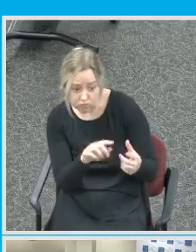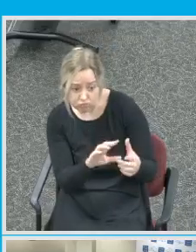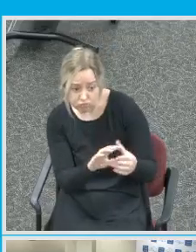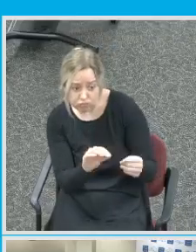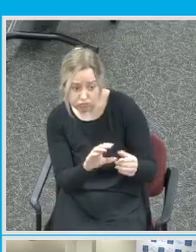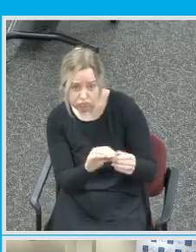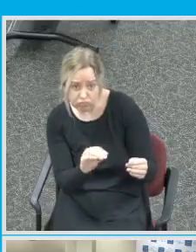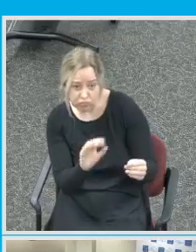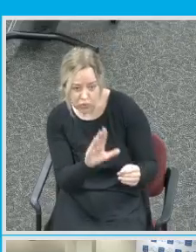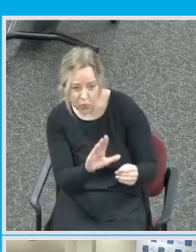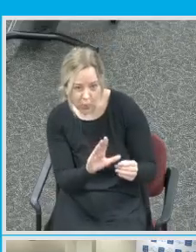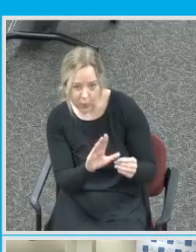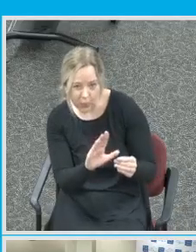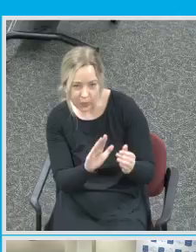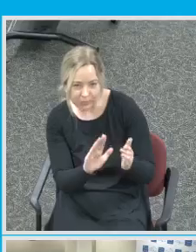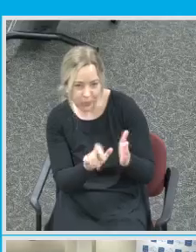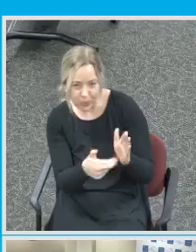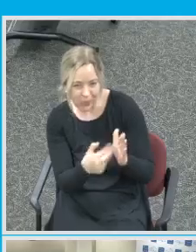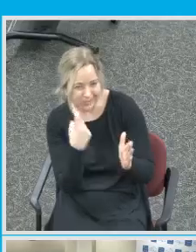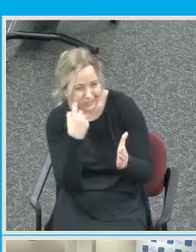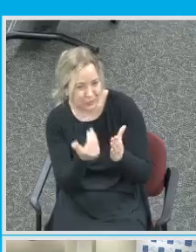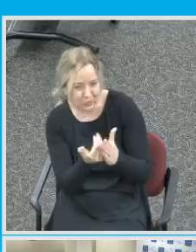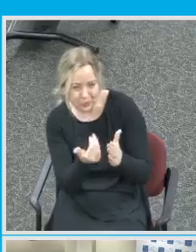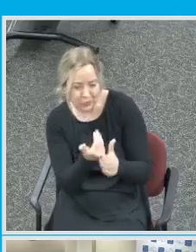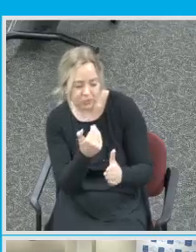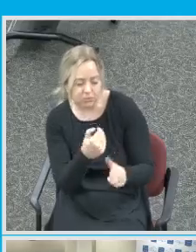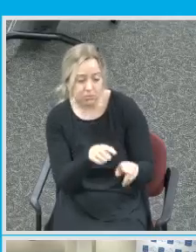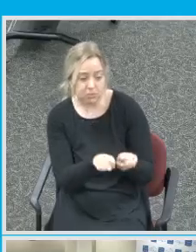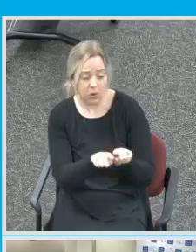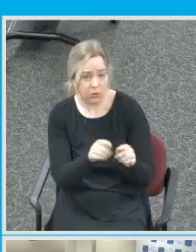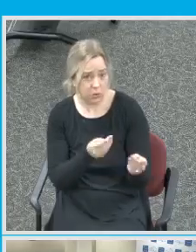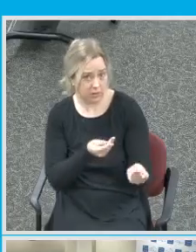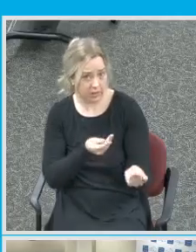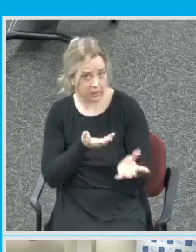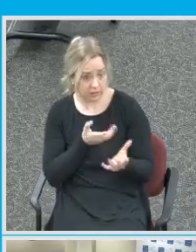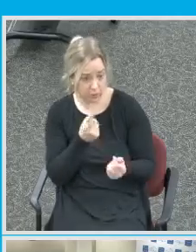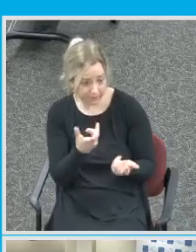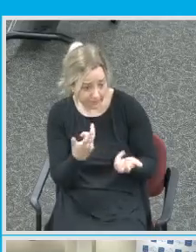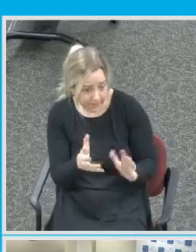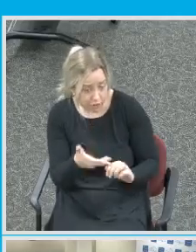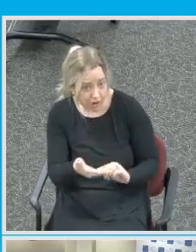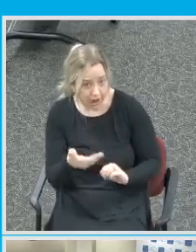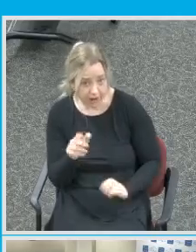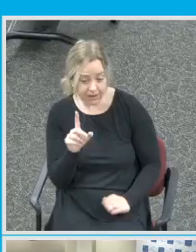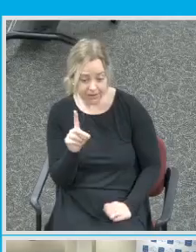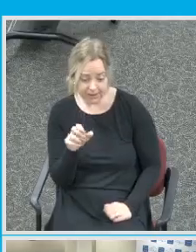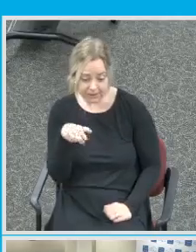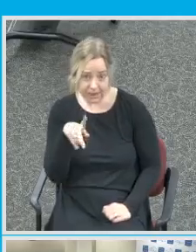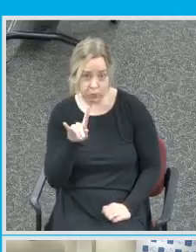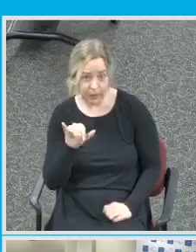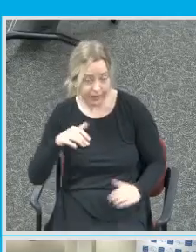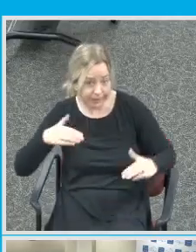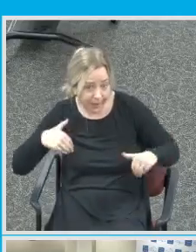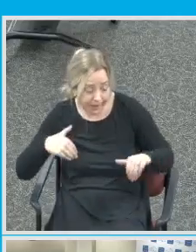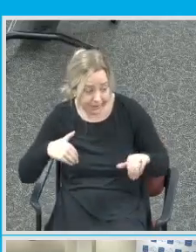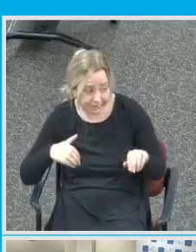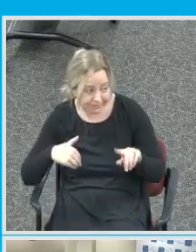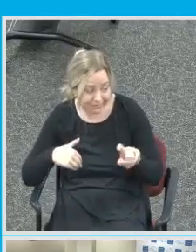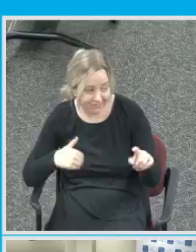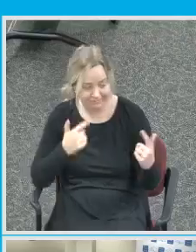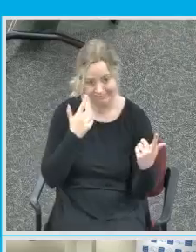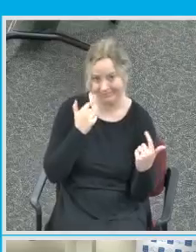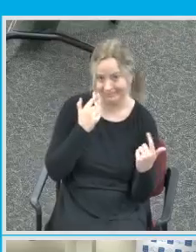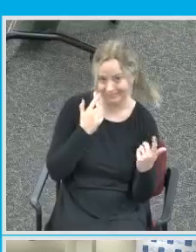it's relatively new, and then maybe let us know too if you've all hired a deputy yet, because we work